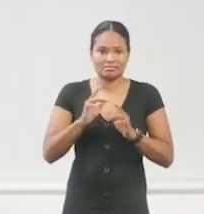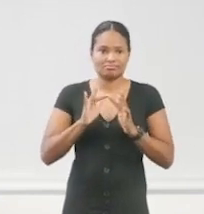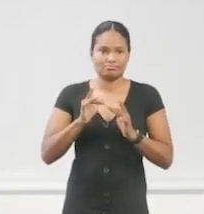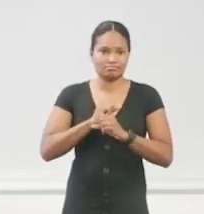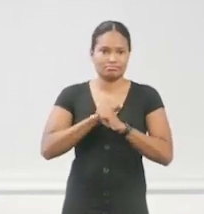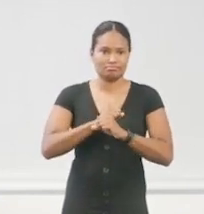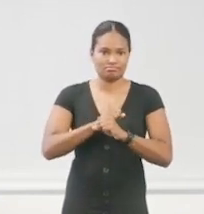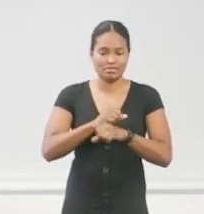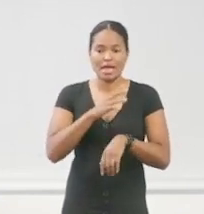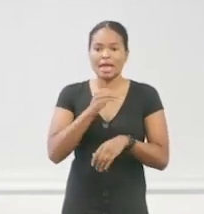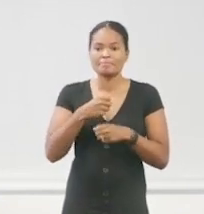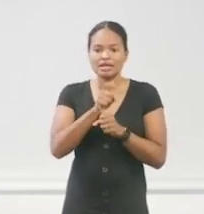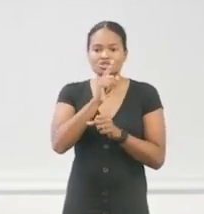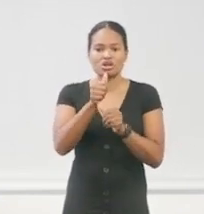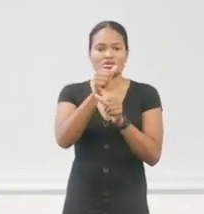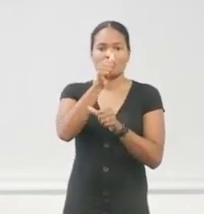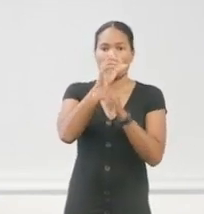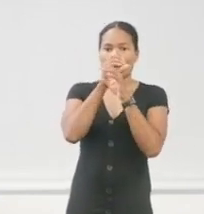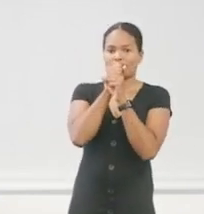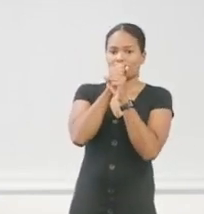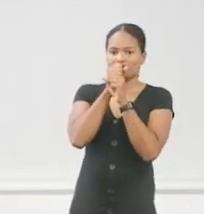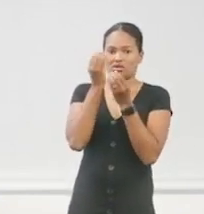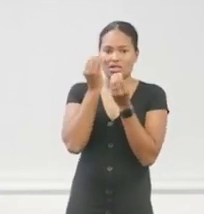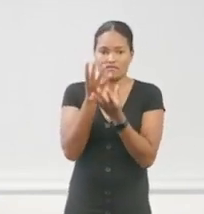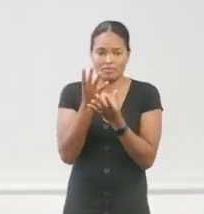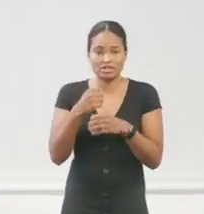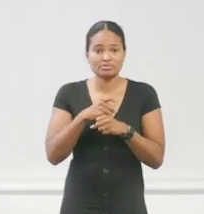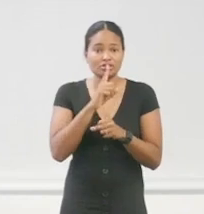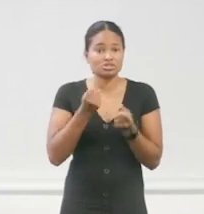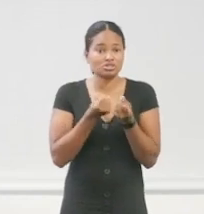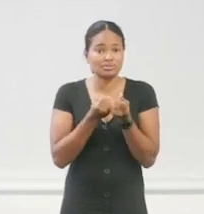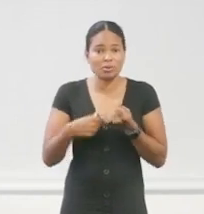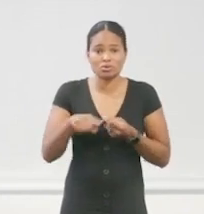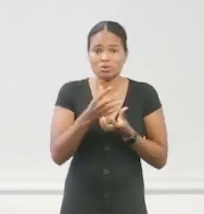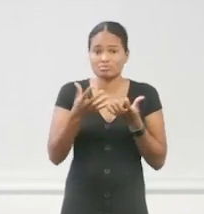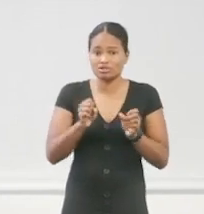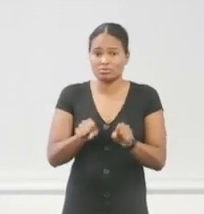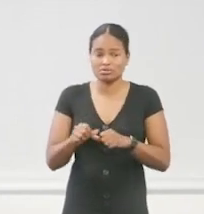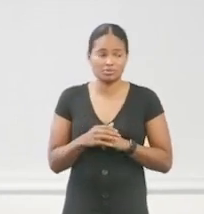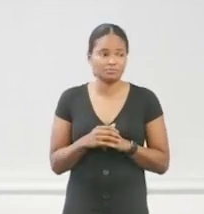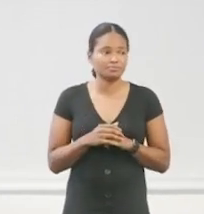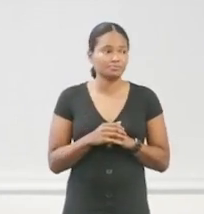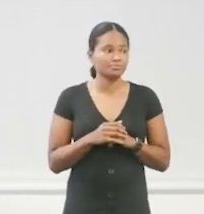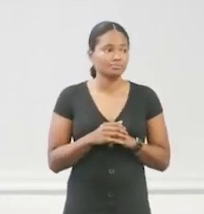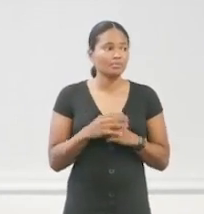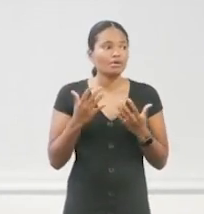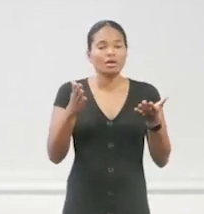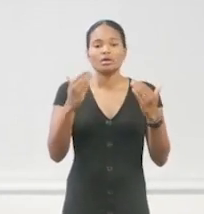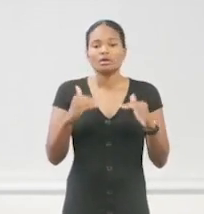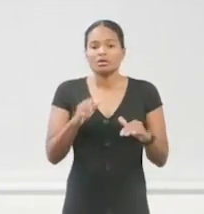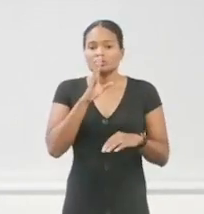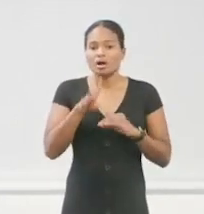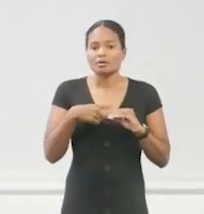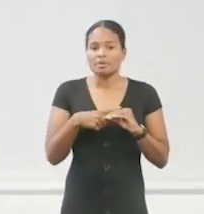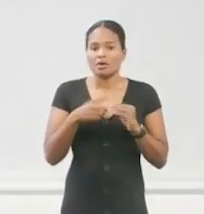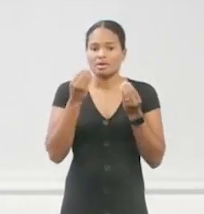providing especially to you guys the best support that we possibly can to make sure that happens. But let's talk a little bit more about information